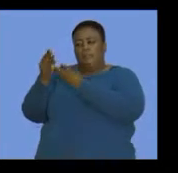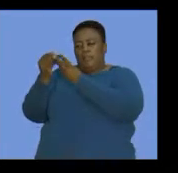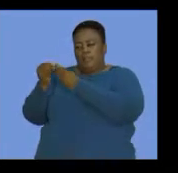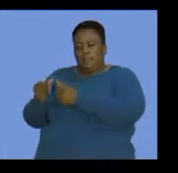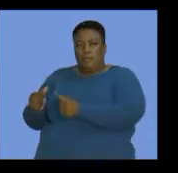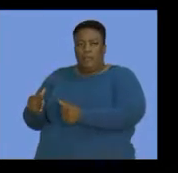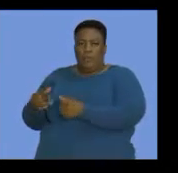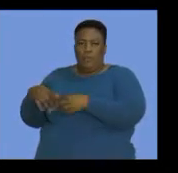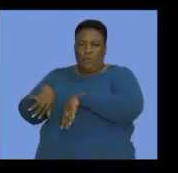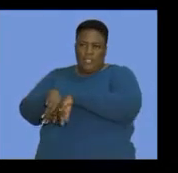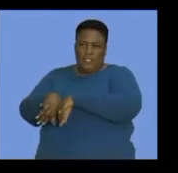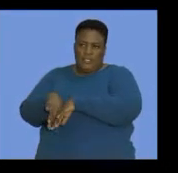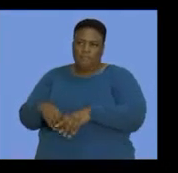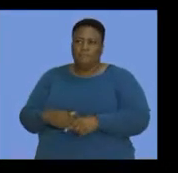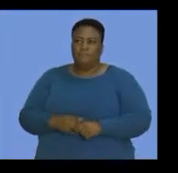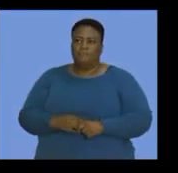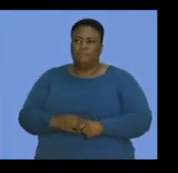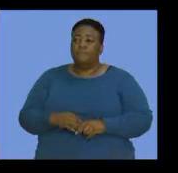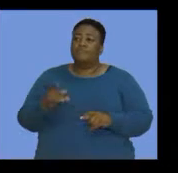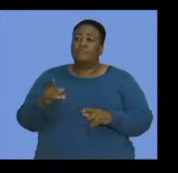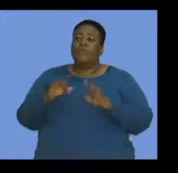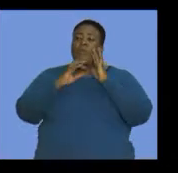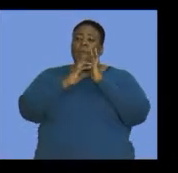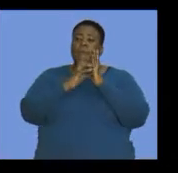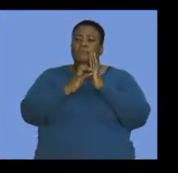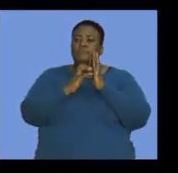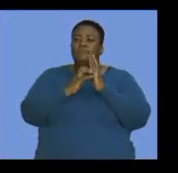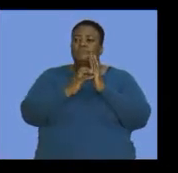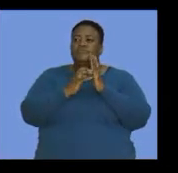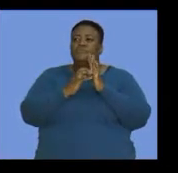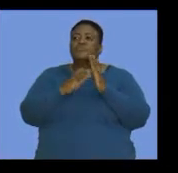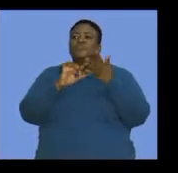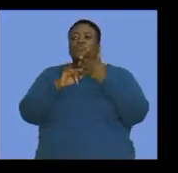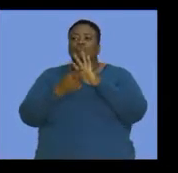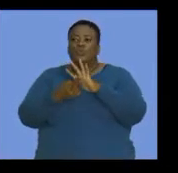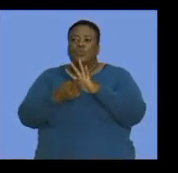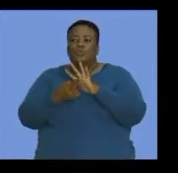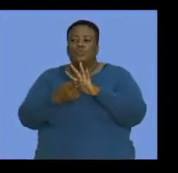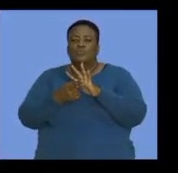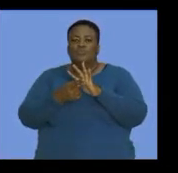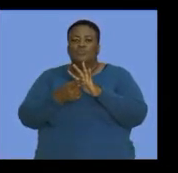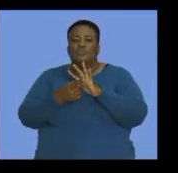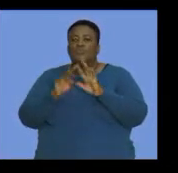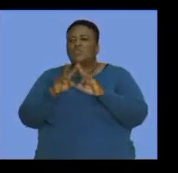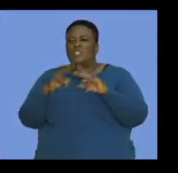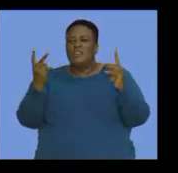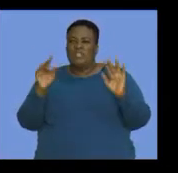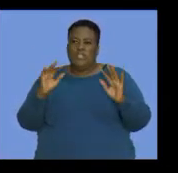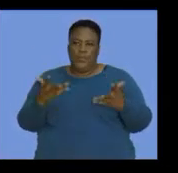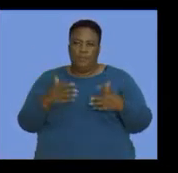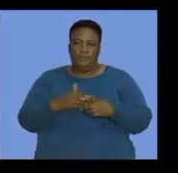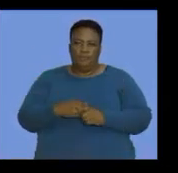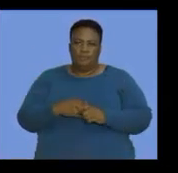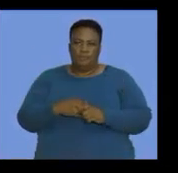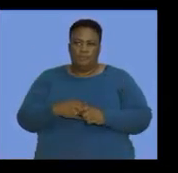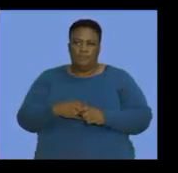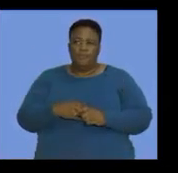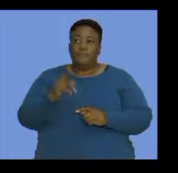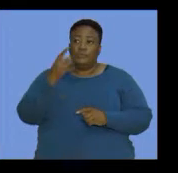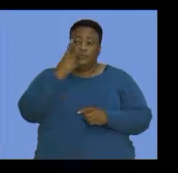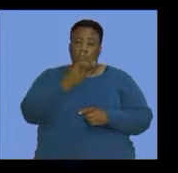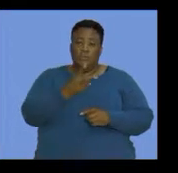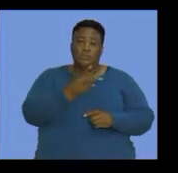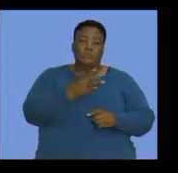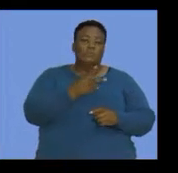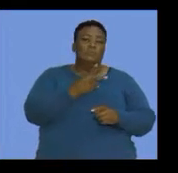Okay, so here's an image that shows you the differentiation between your degradable and your biodegradable waste. And as you